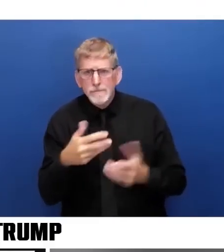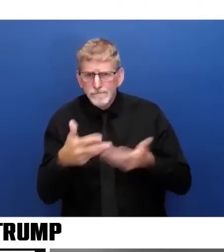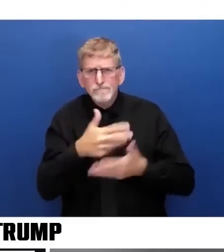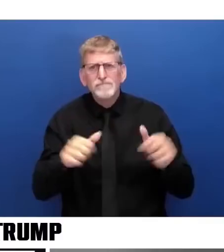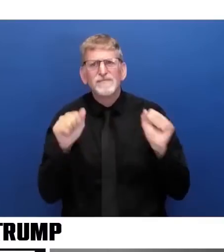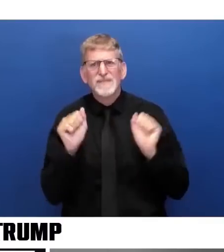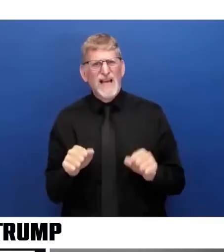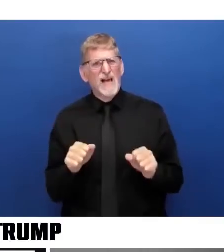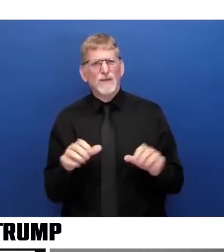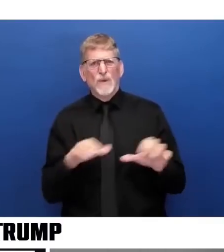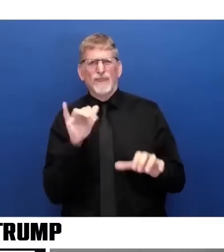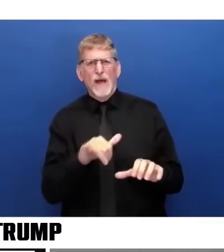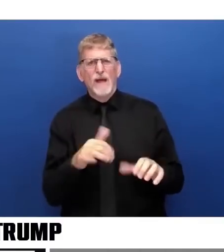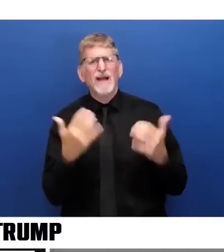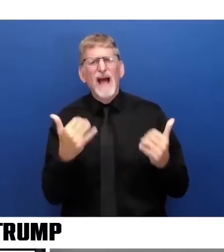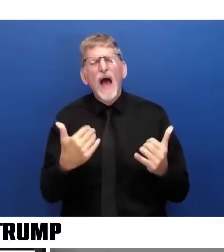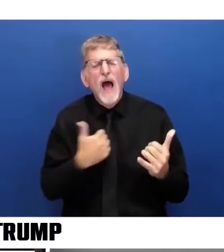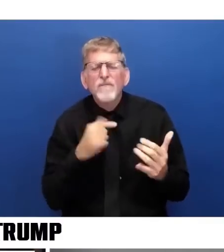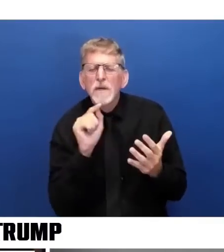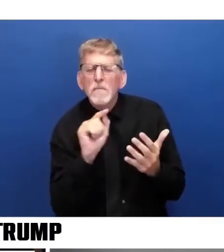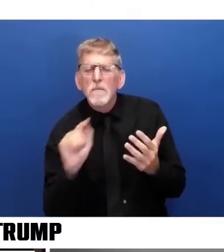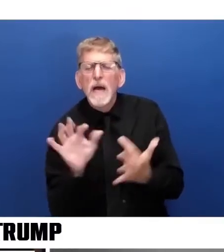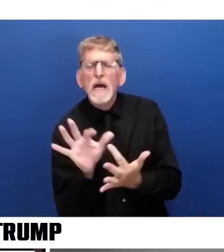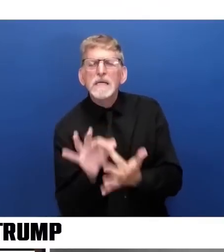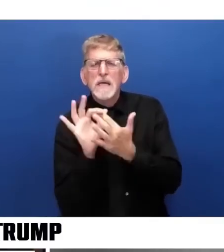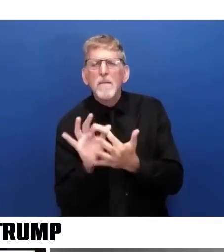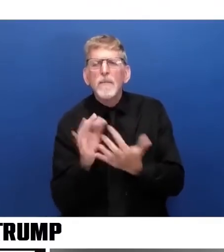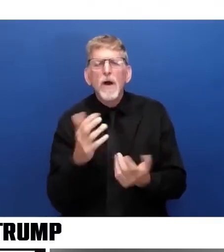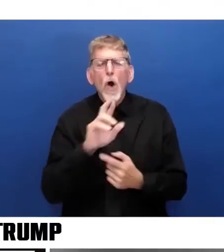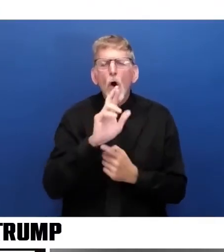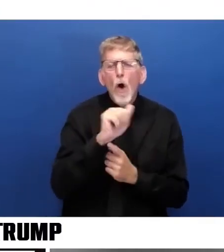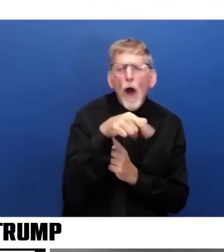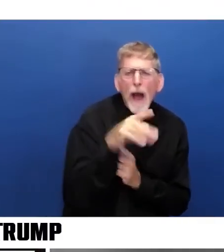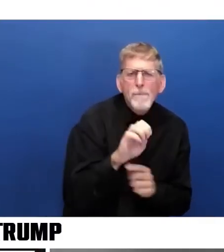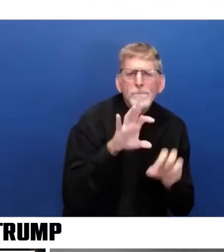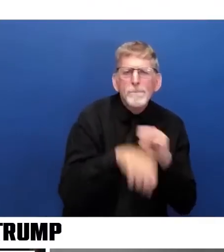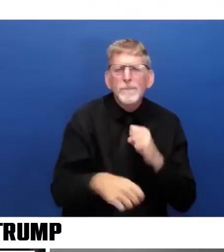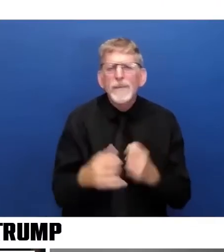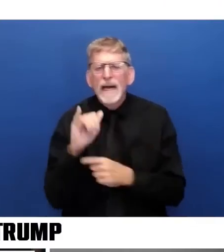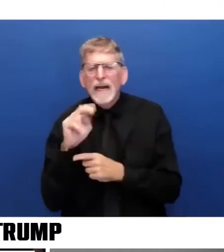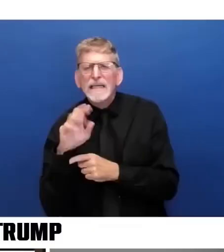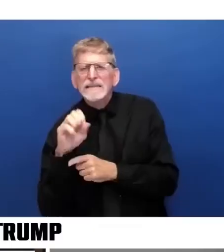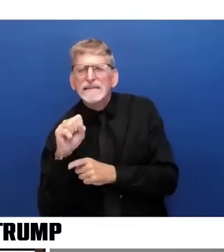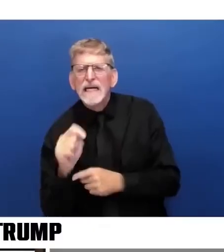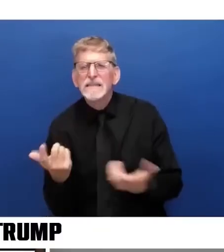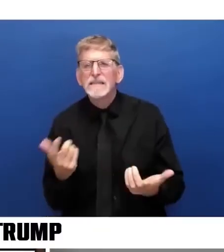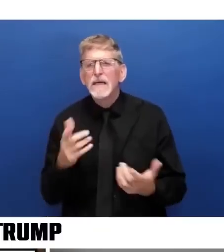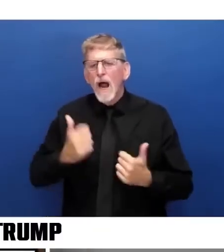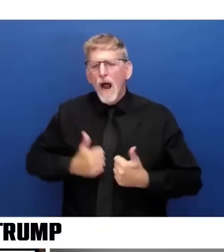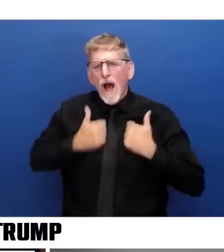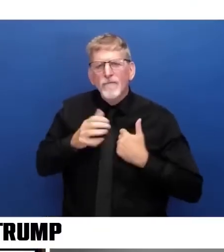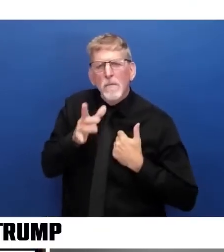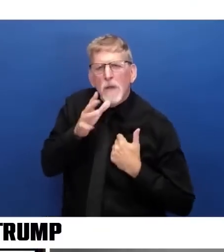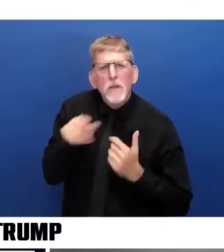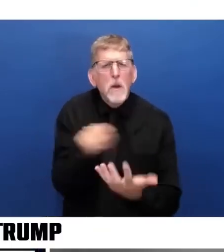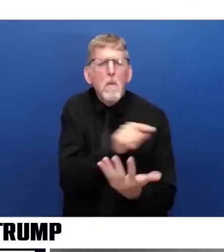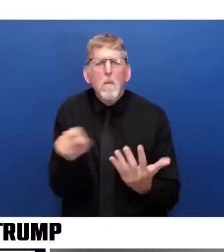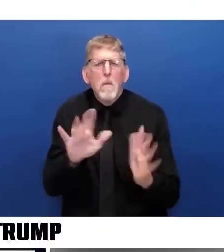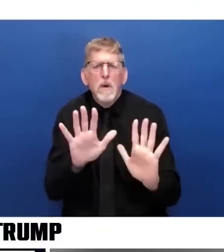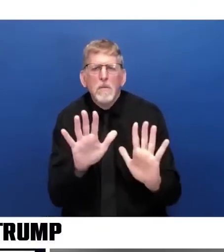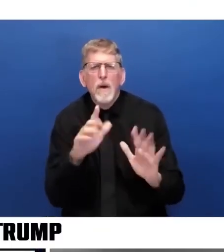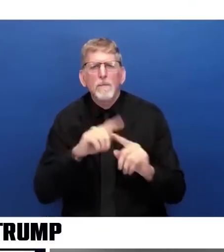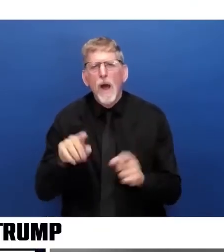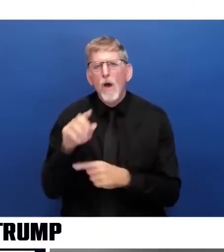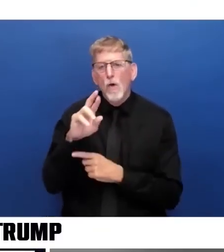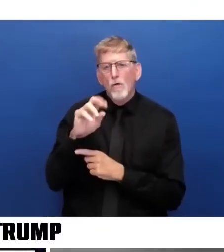rape, incest, and life of the mother. I believe strongly in it. Ronald Reagan did also. 85% of Republicans do. Exceptions.